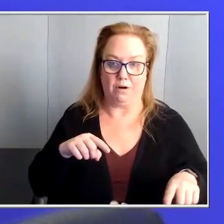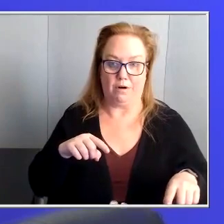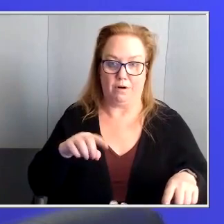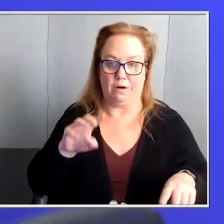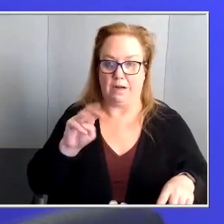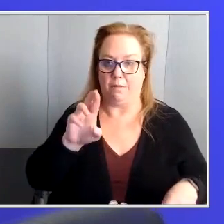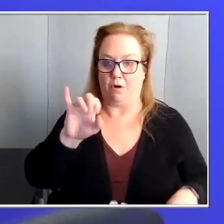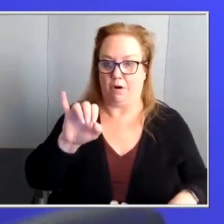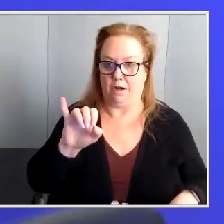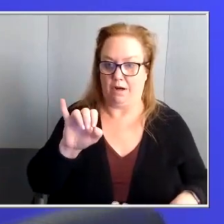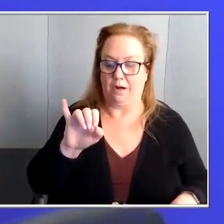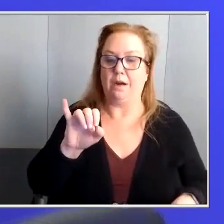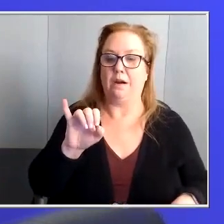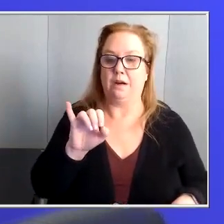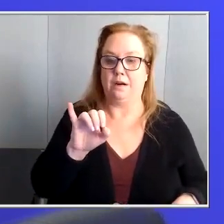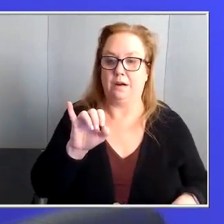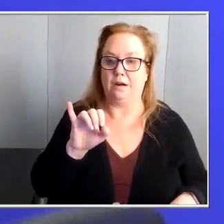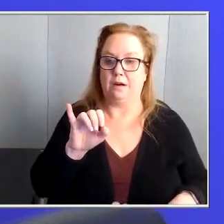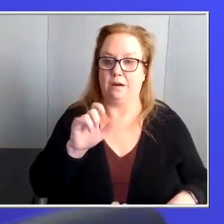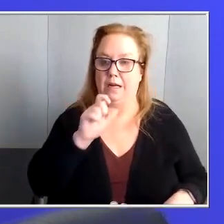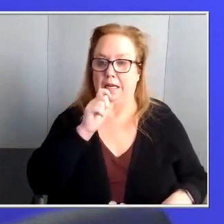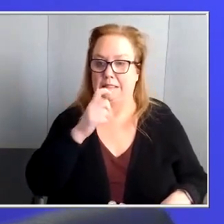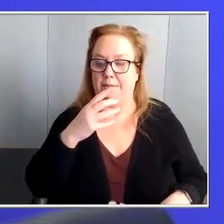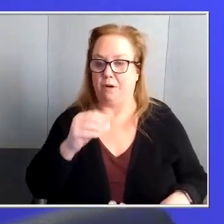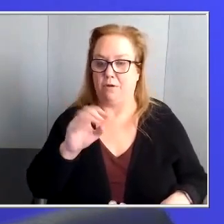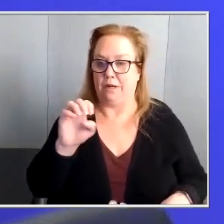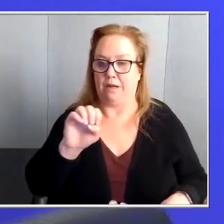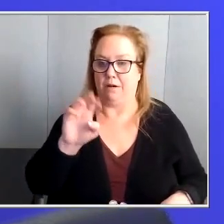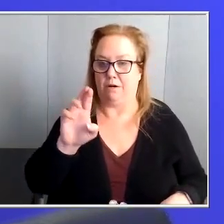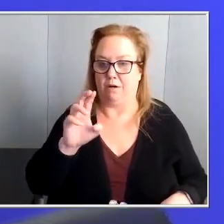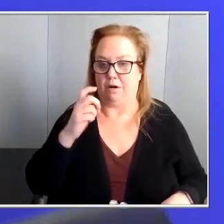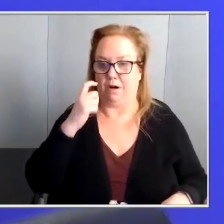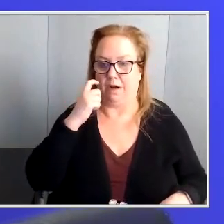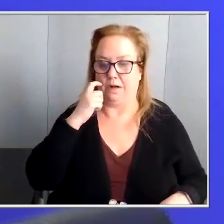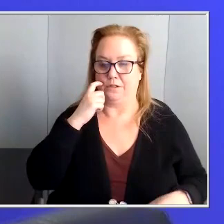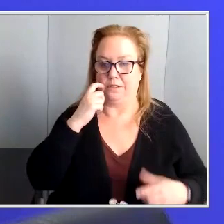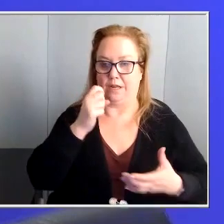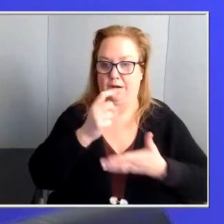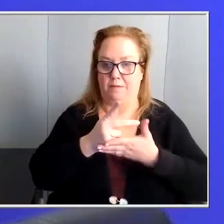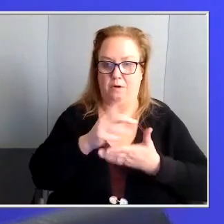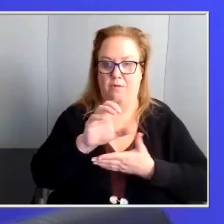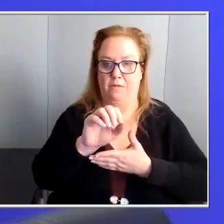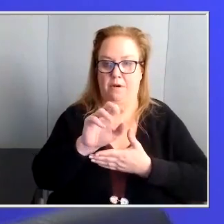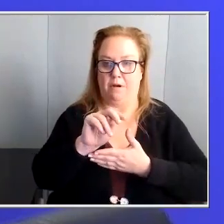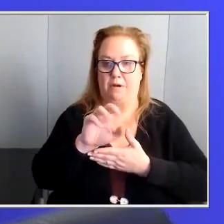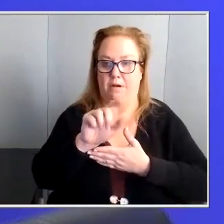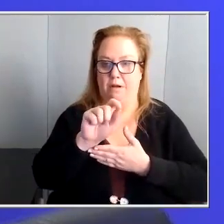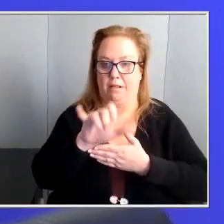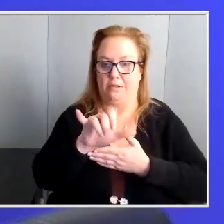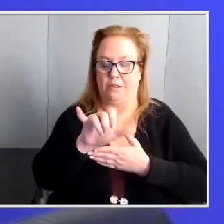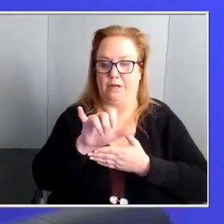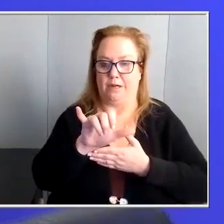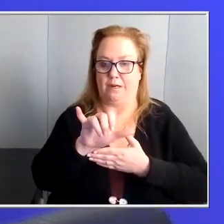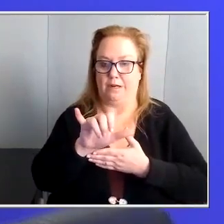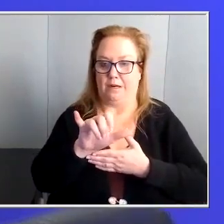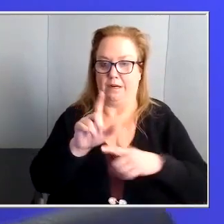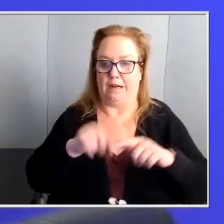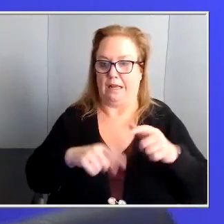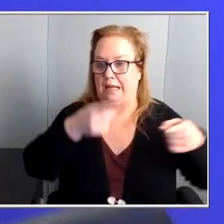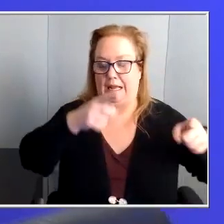MRI, and I was like, I'm not going to the ER. I just got approved from oncology. I've done all these things. It can't